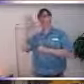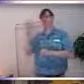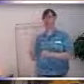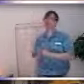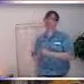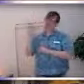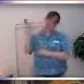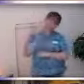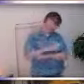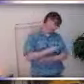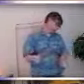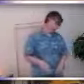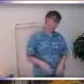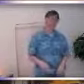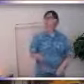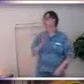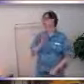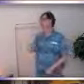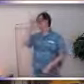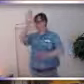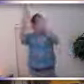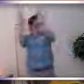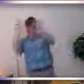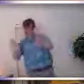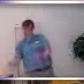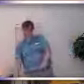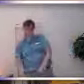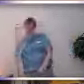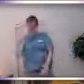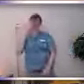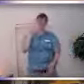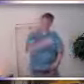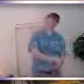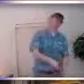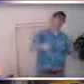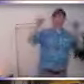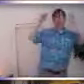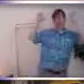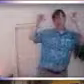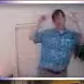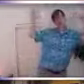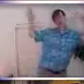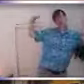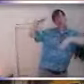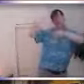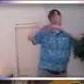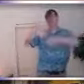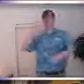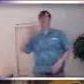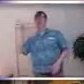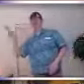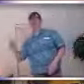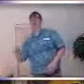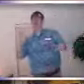expect that. That was really great. Isn't life wonderful? Another great thing happens. And then